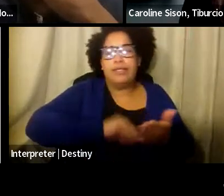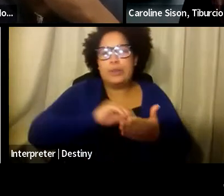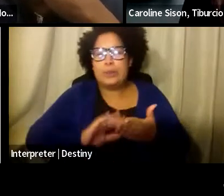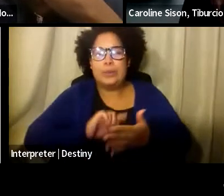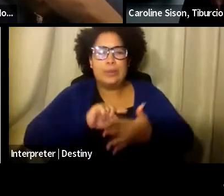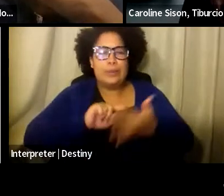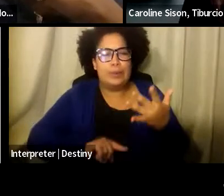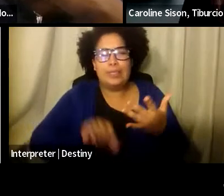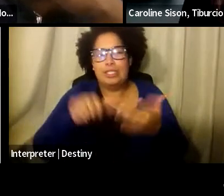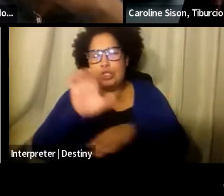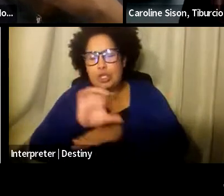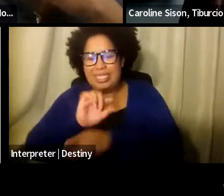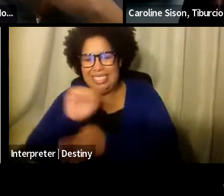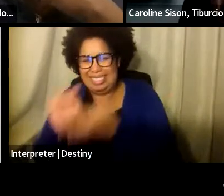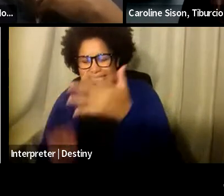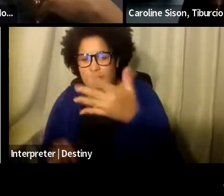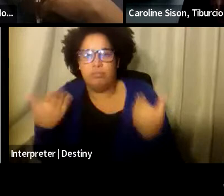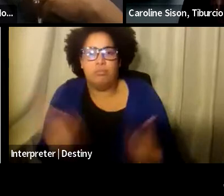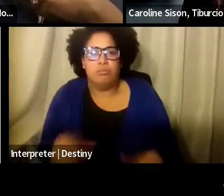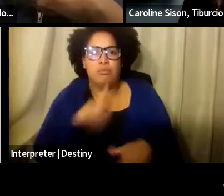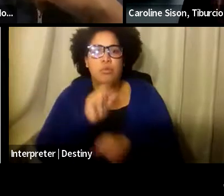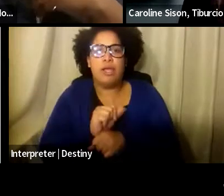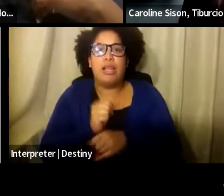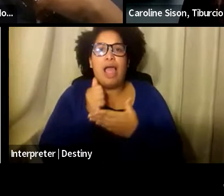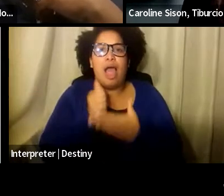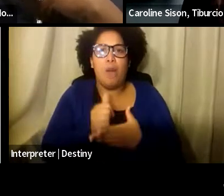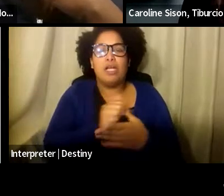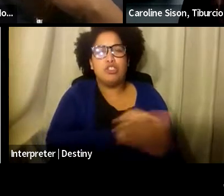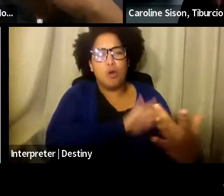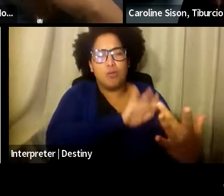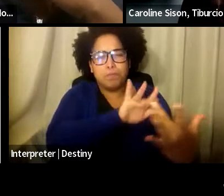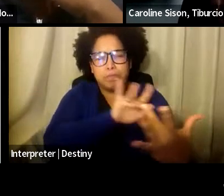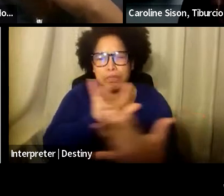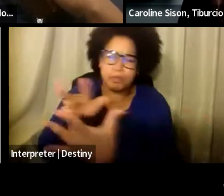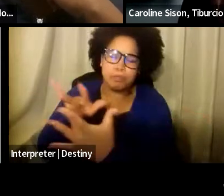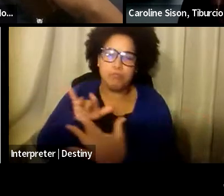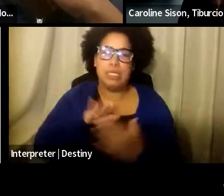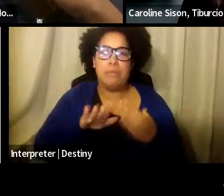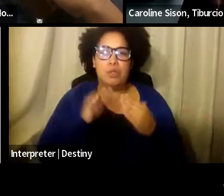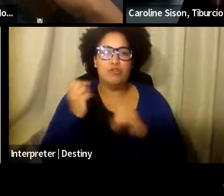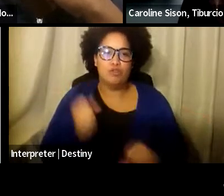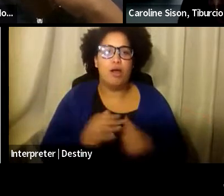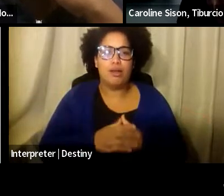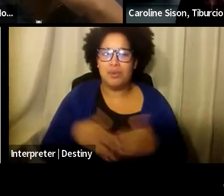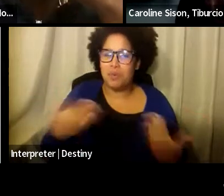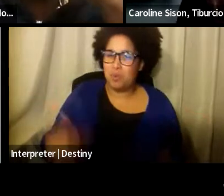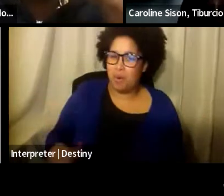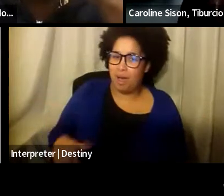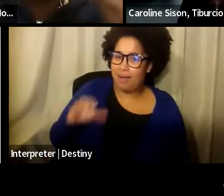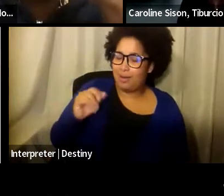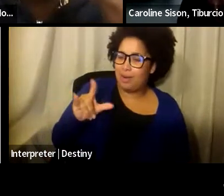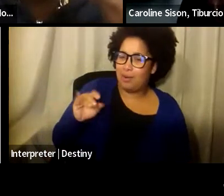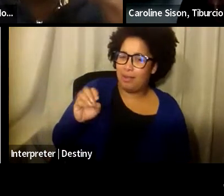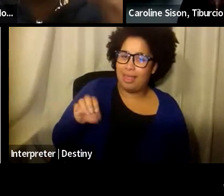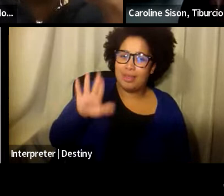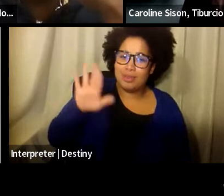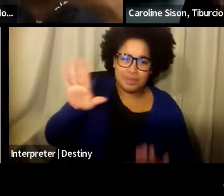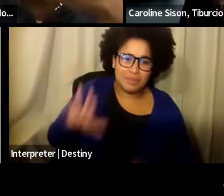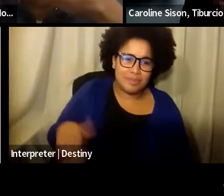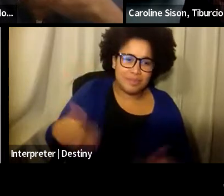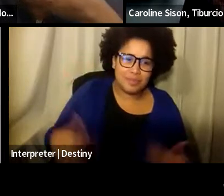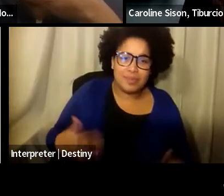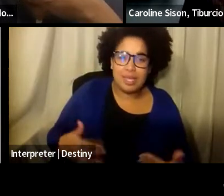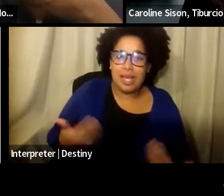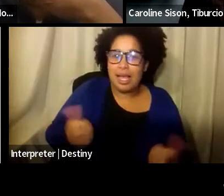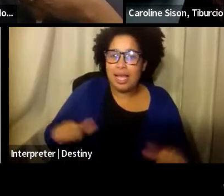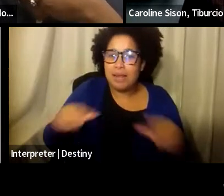Excellent. Thanks, Caroline. Sounds like it was a robust effort. Dr. Rhodes, anything else that Umoja